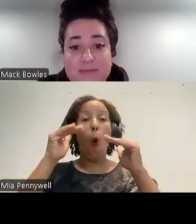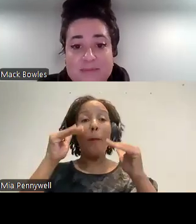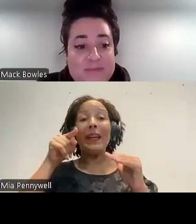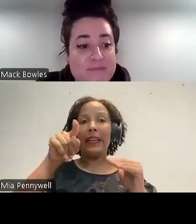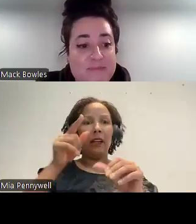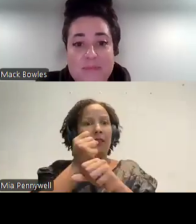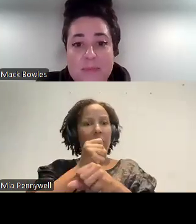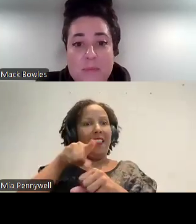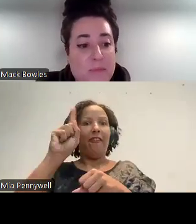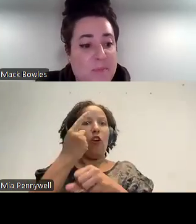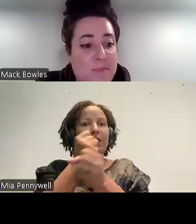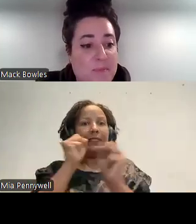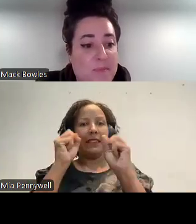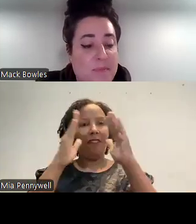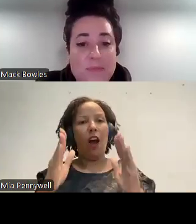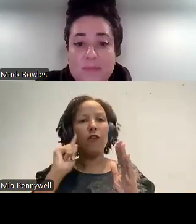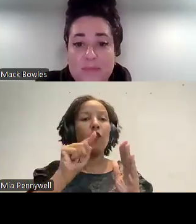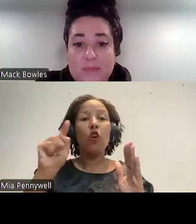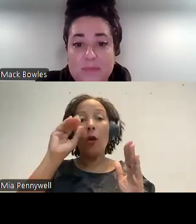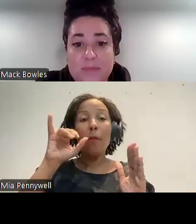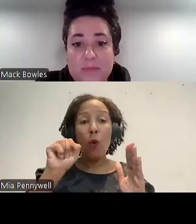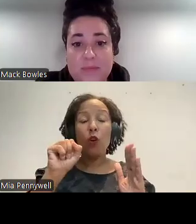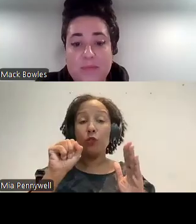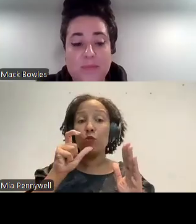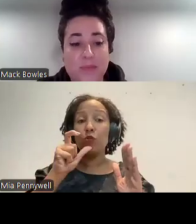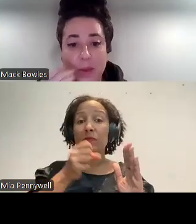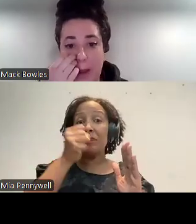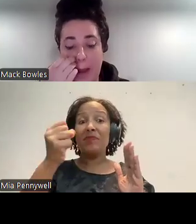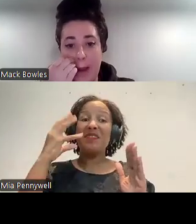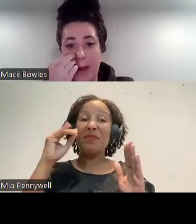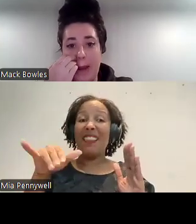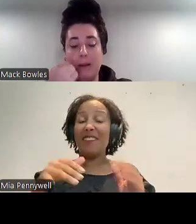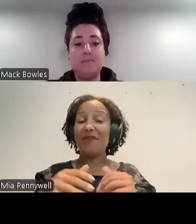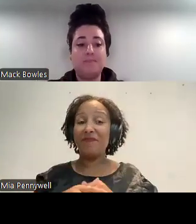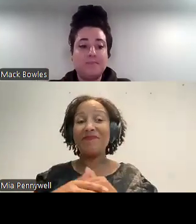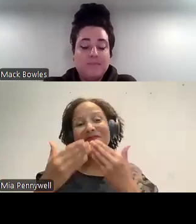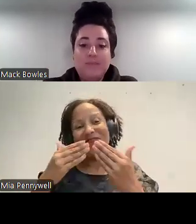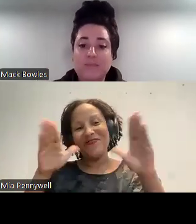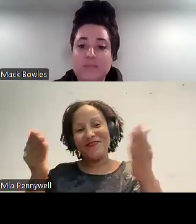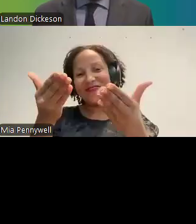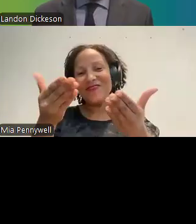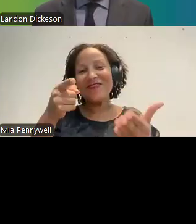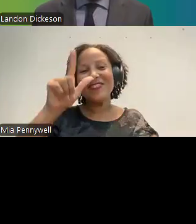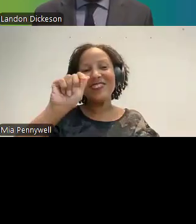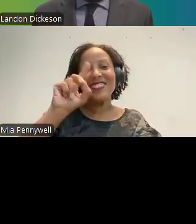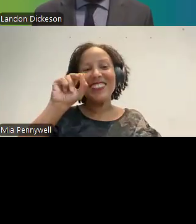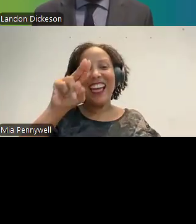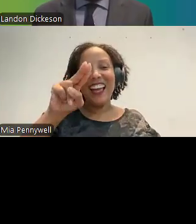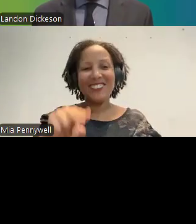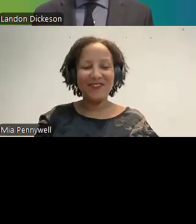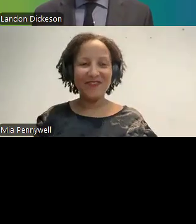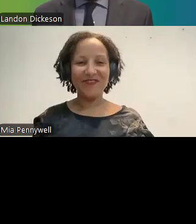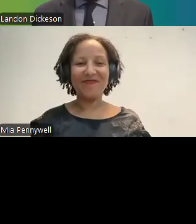the training. Thank you, Mac. And thank you all for having me. I'm super excited to be here. It's a real